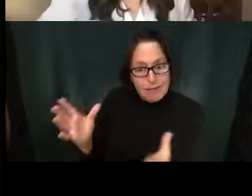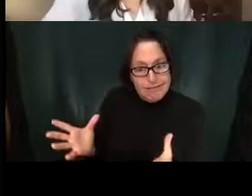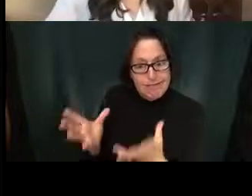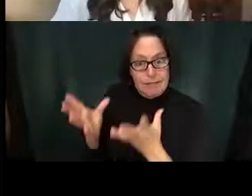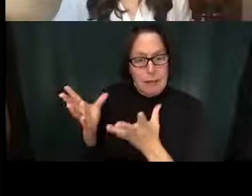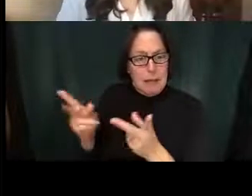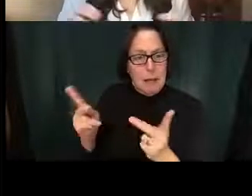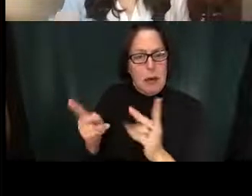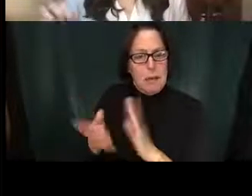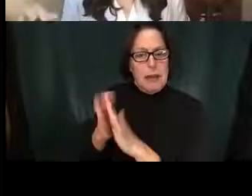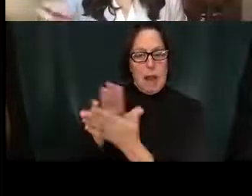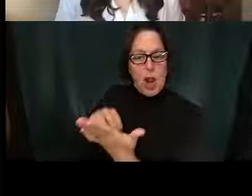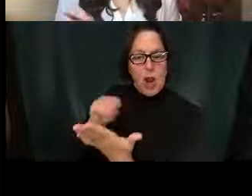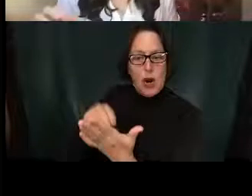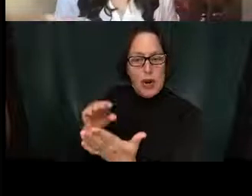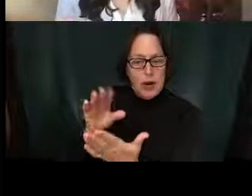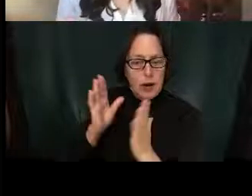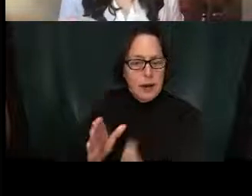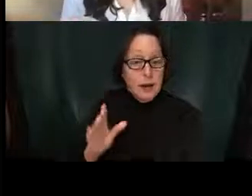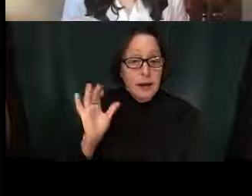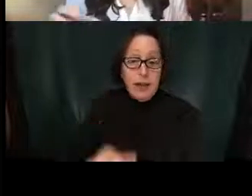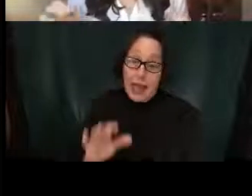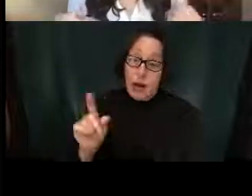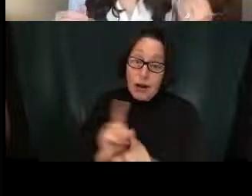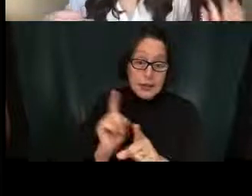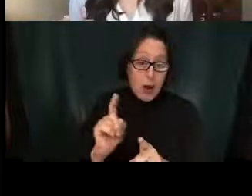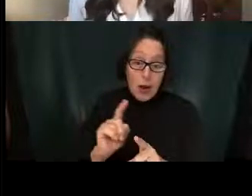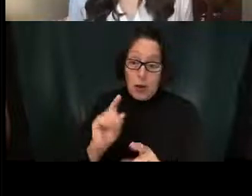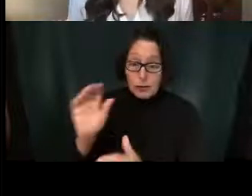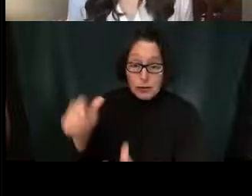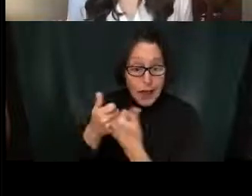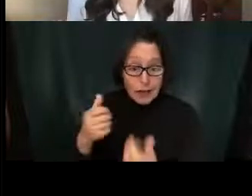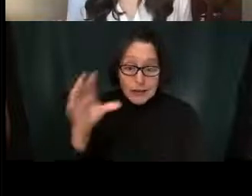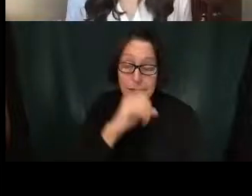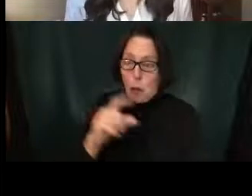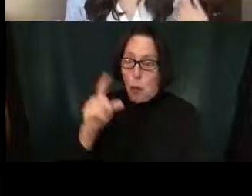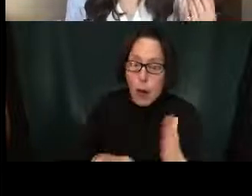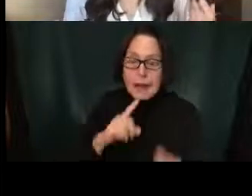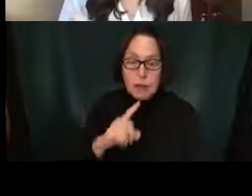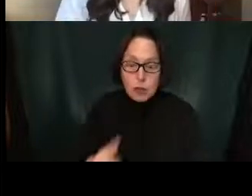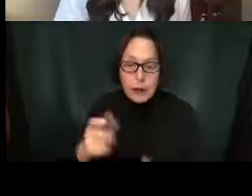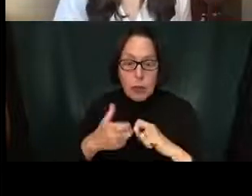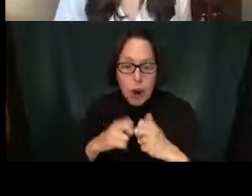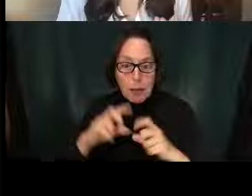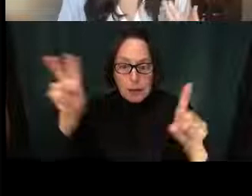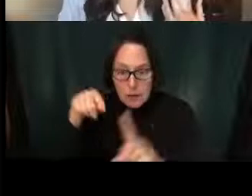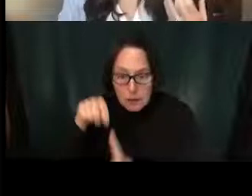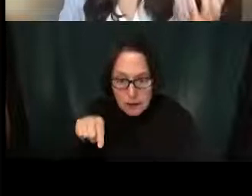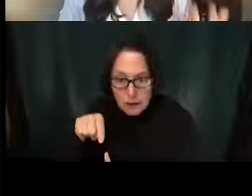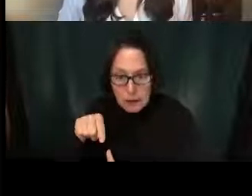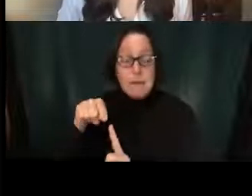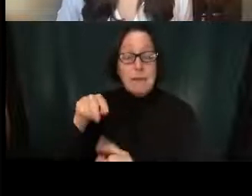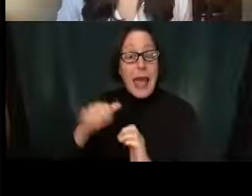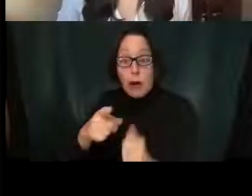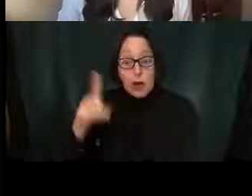zone. And this is also about challenging assumptions, understanding what is the real problem? How do you actually know? And